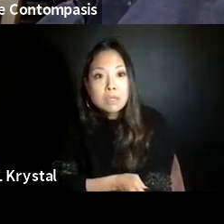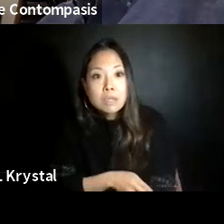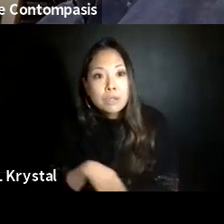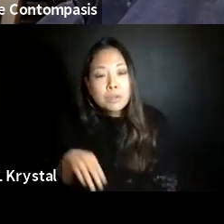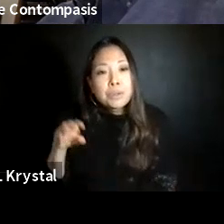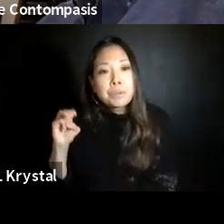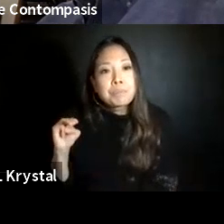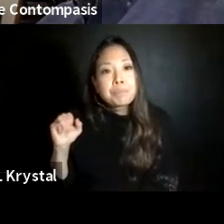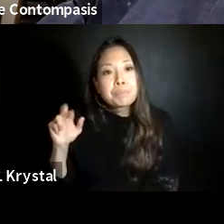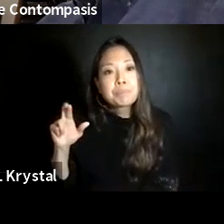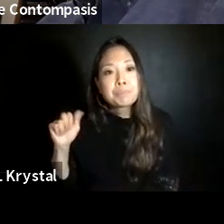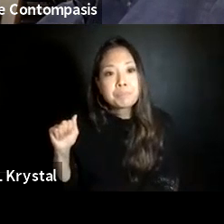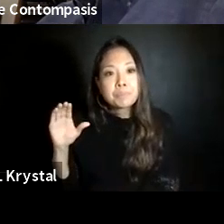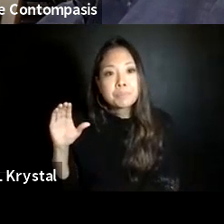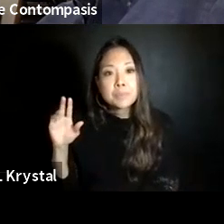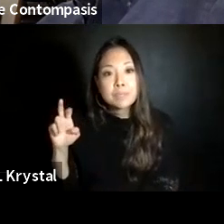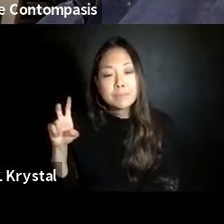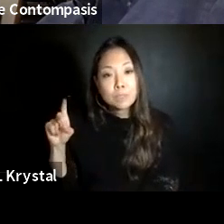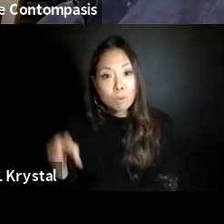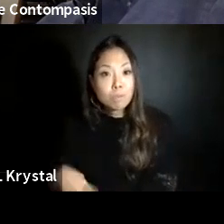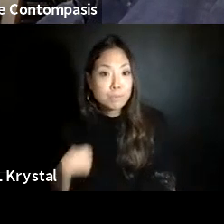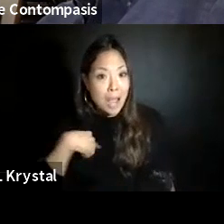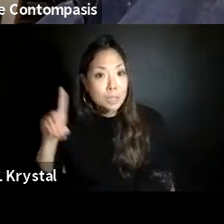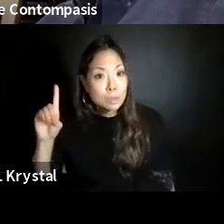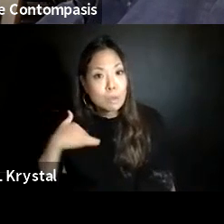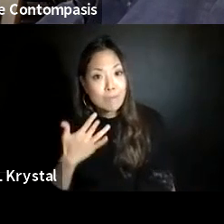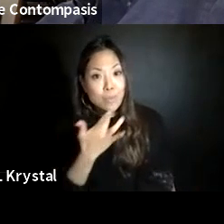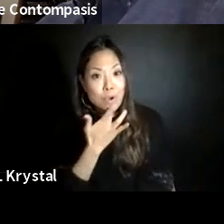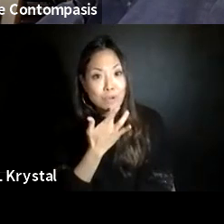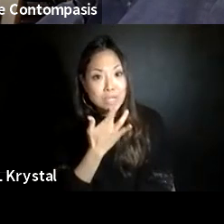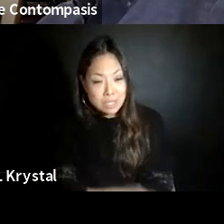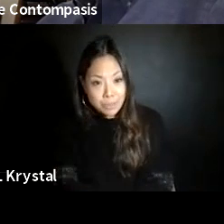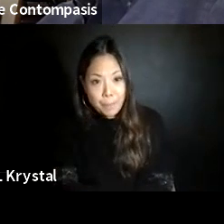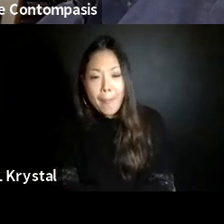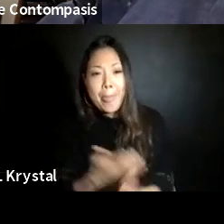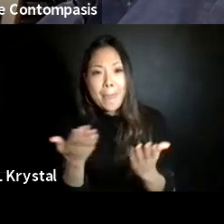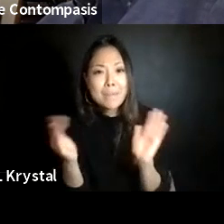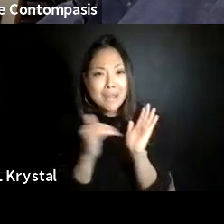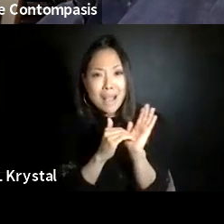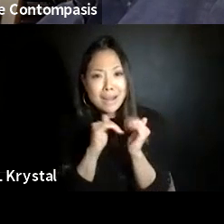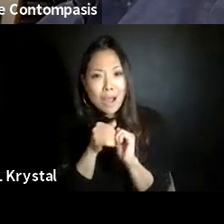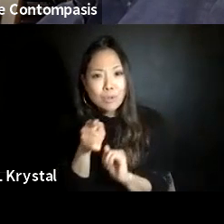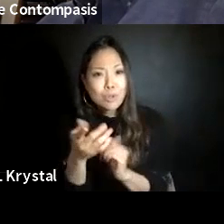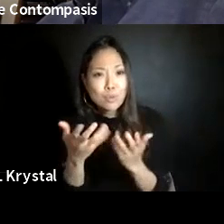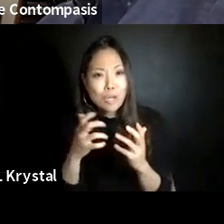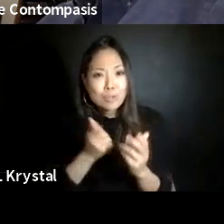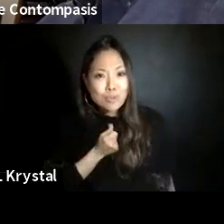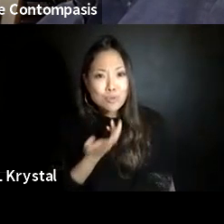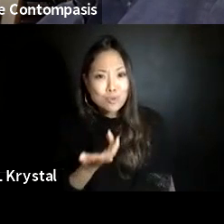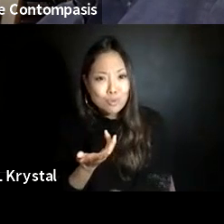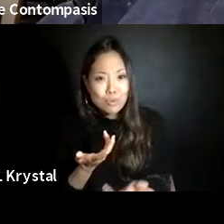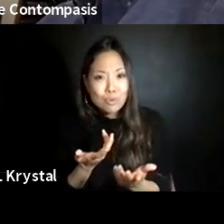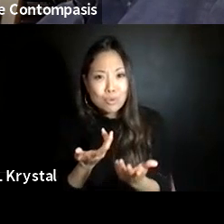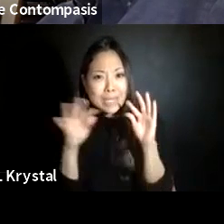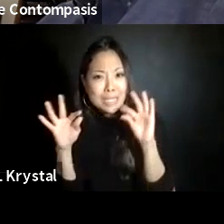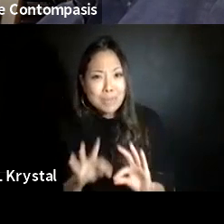I do have a preference there. But again, how would you want us to express that preference to you?